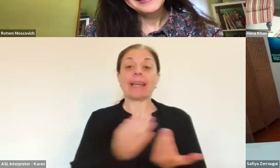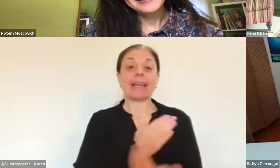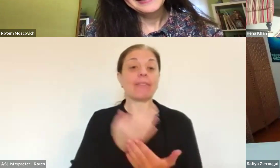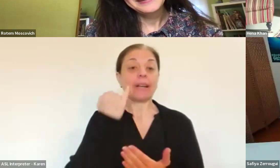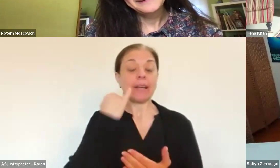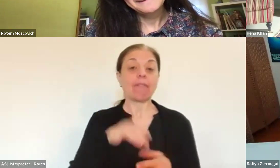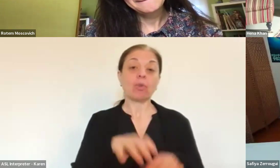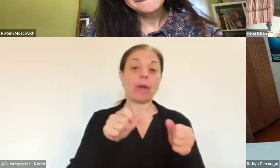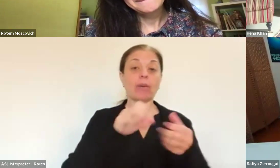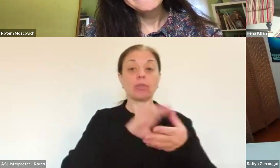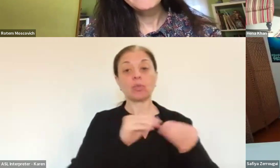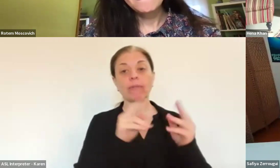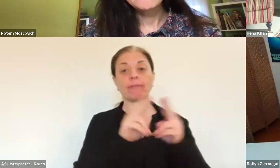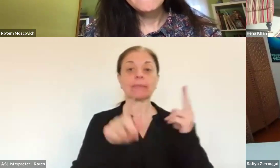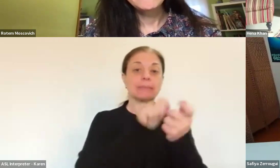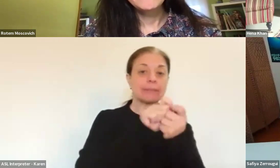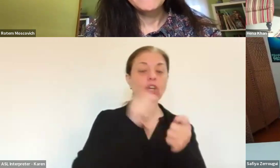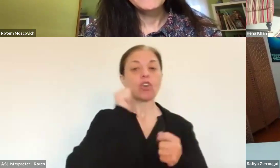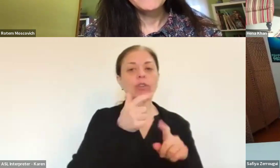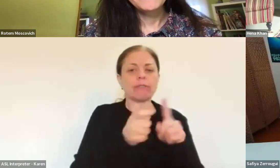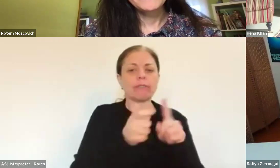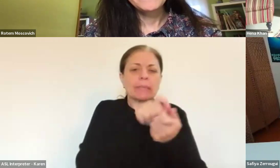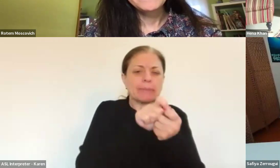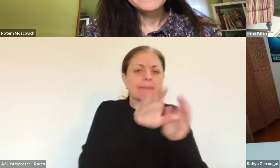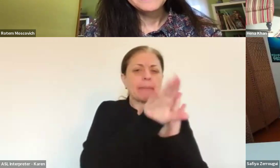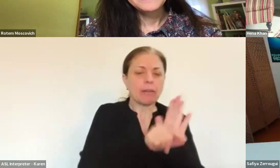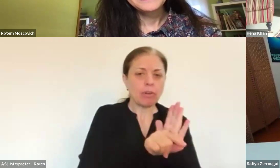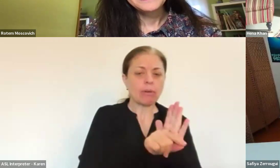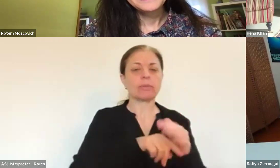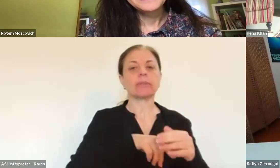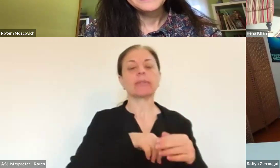story that's so specific with like these girls from a specific background,